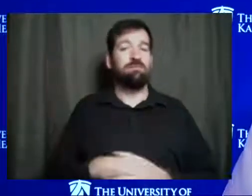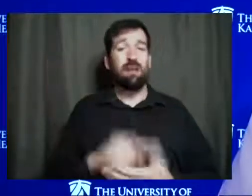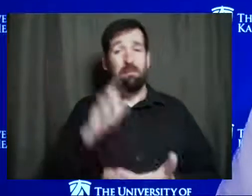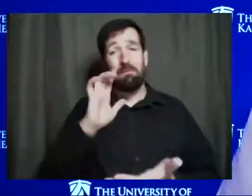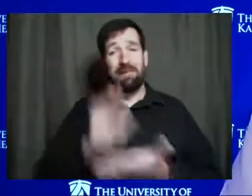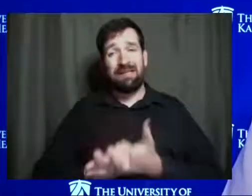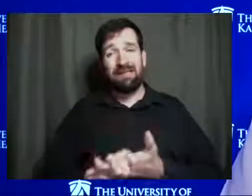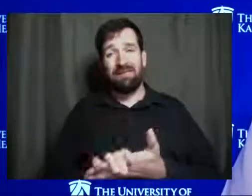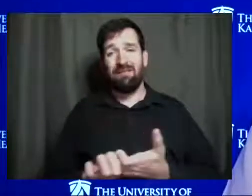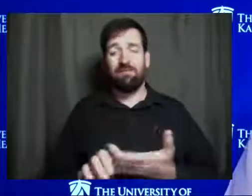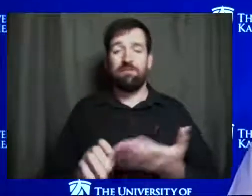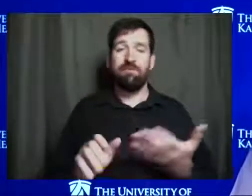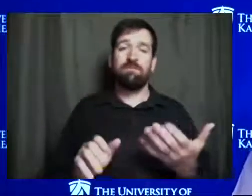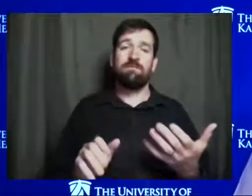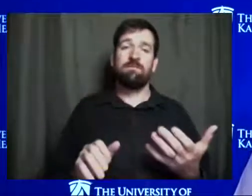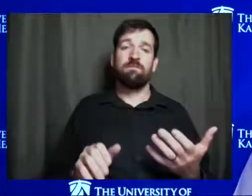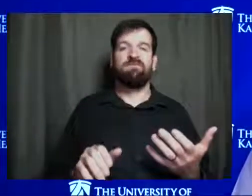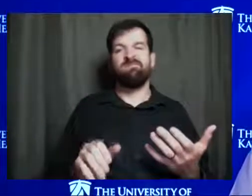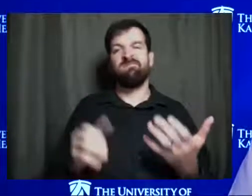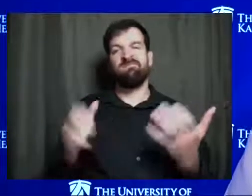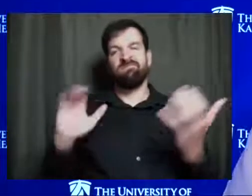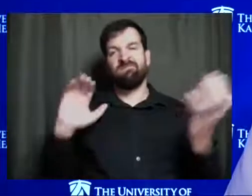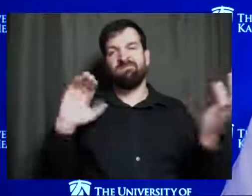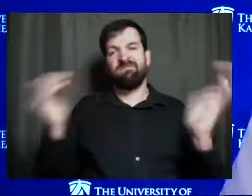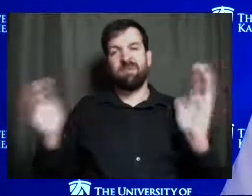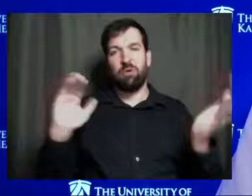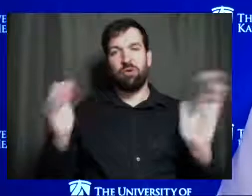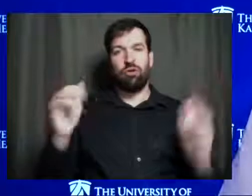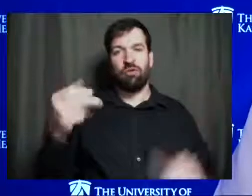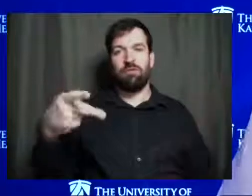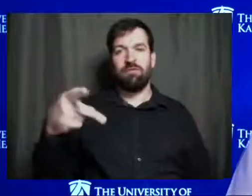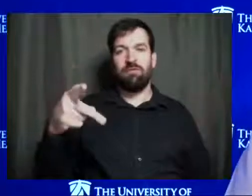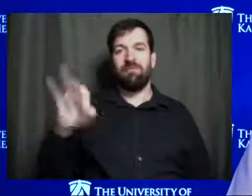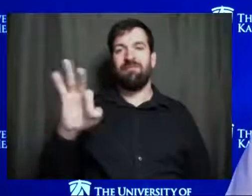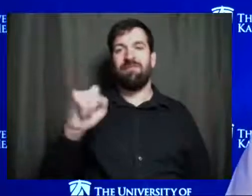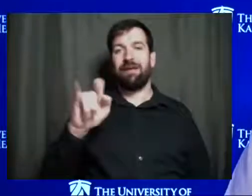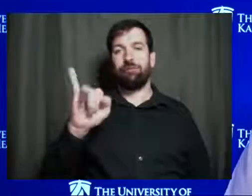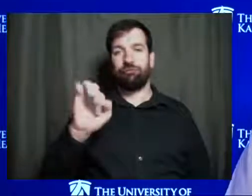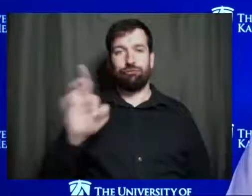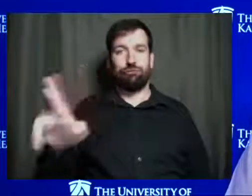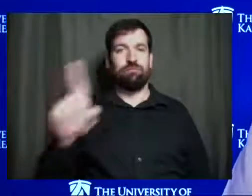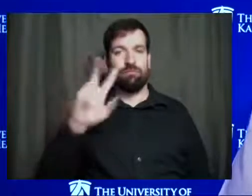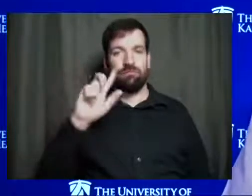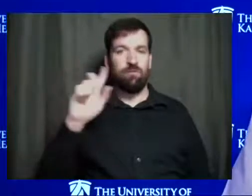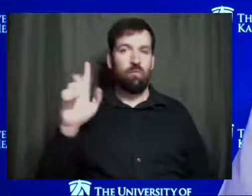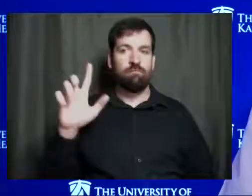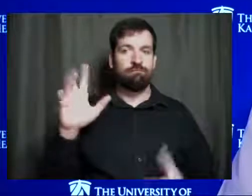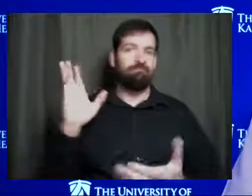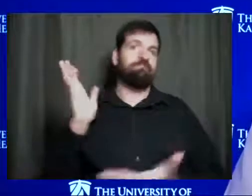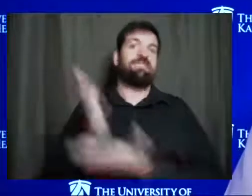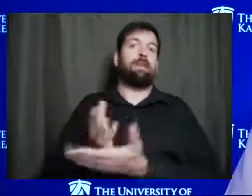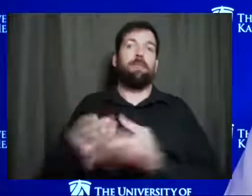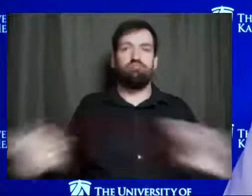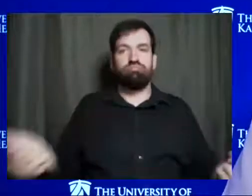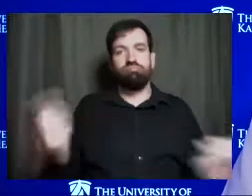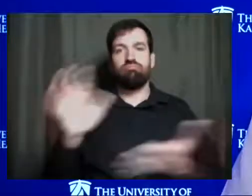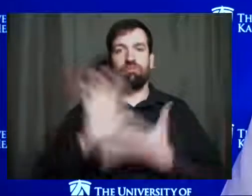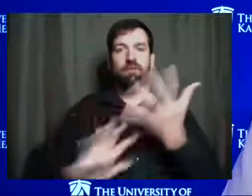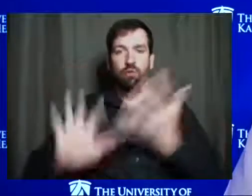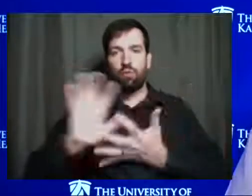probably quite similar to what the Pfizer is, just to help stop in that confusion. So, but the other